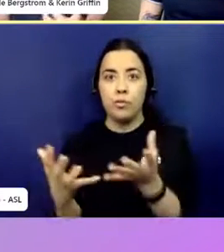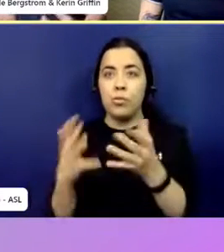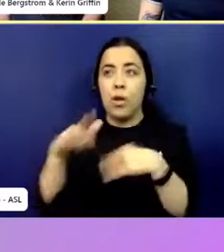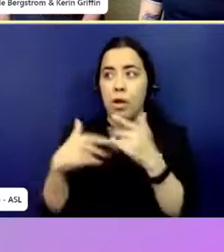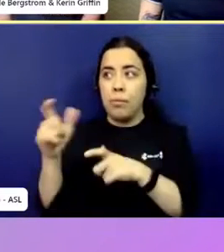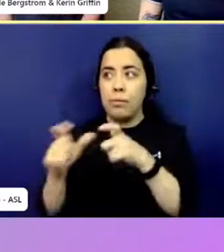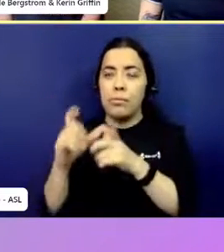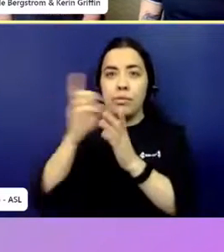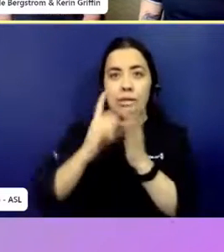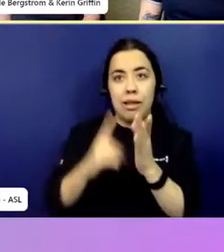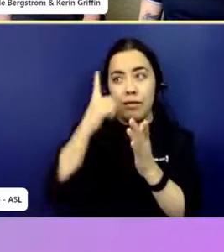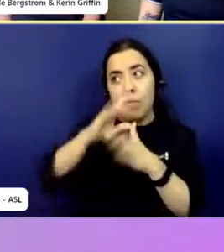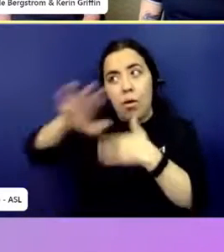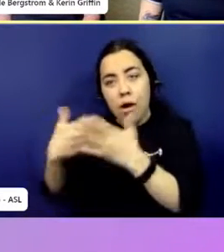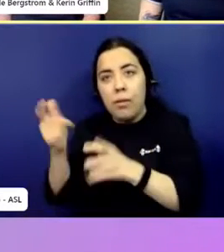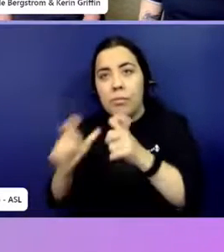universal.